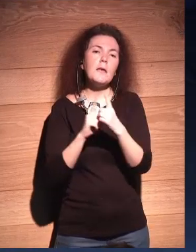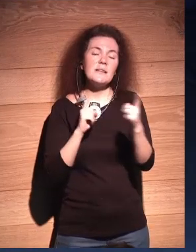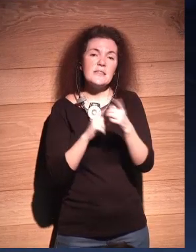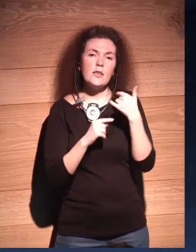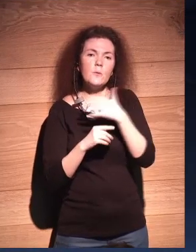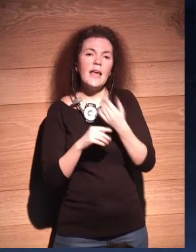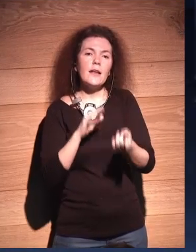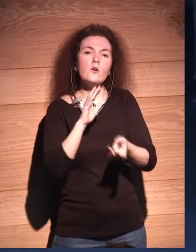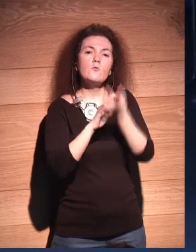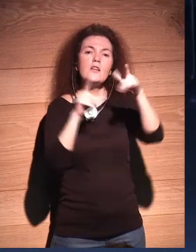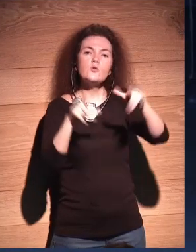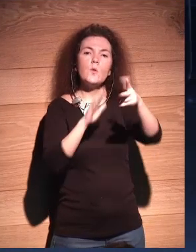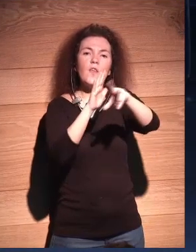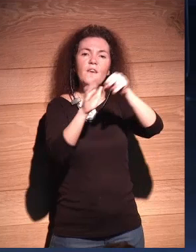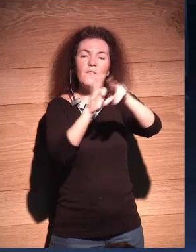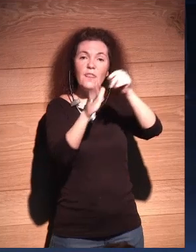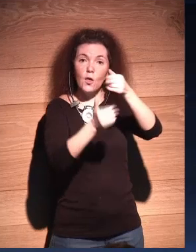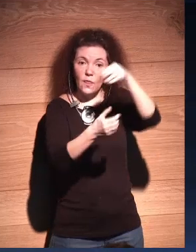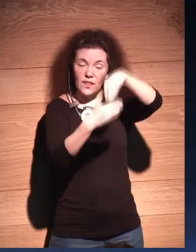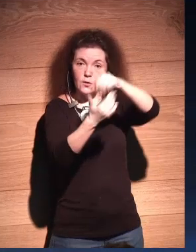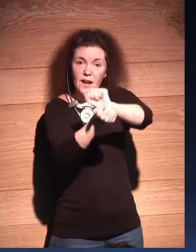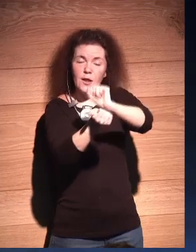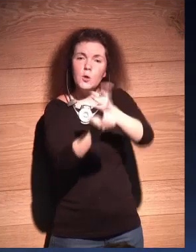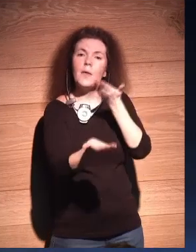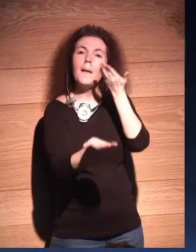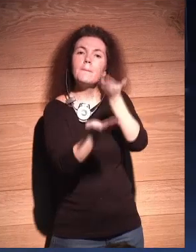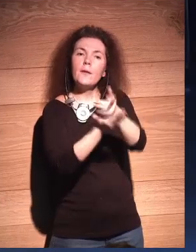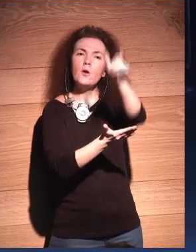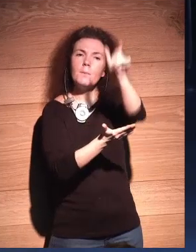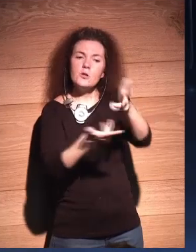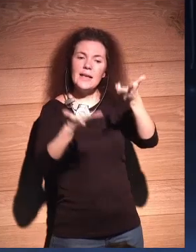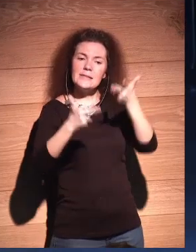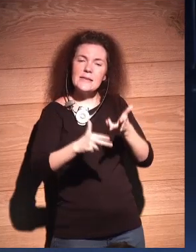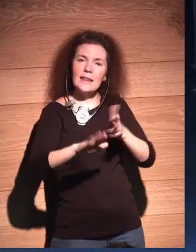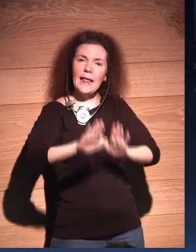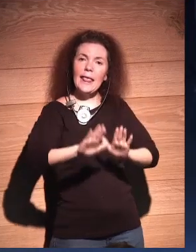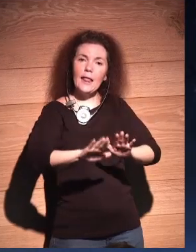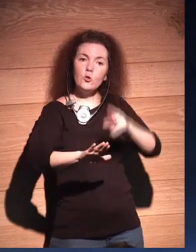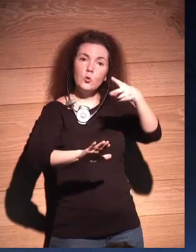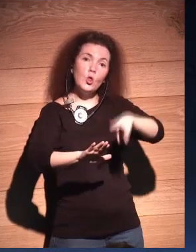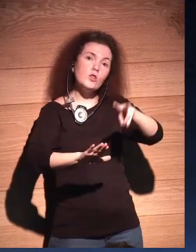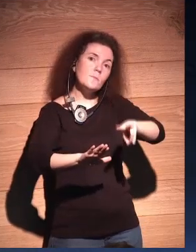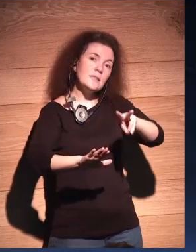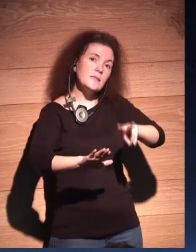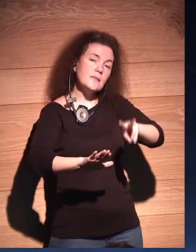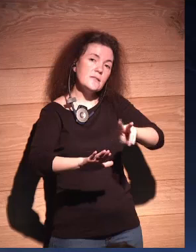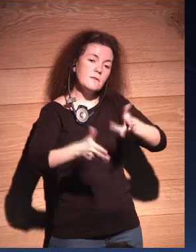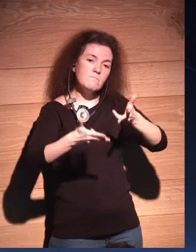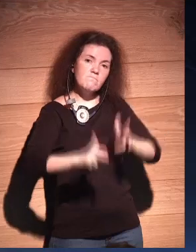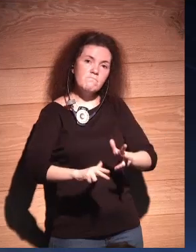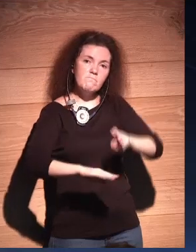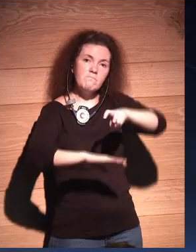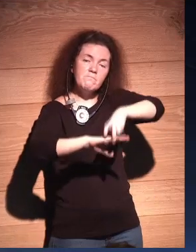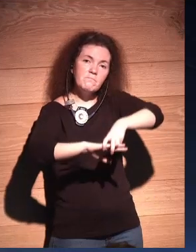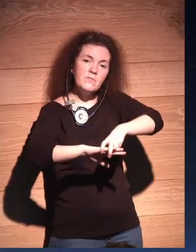to sit very still for a couple of months, and I'm going to then make a life-size